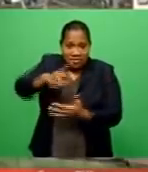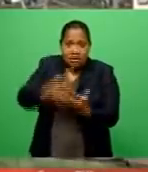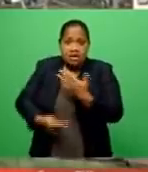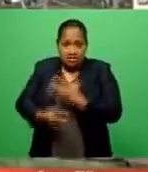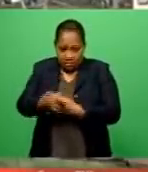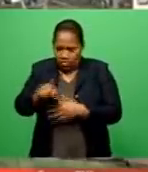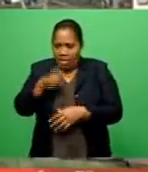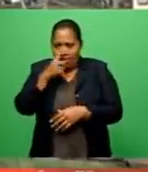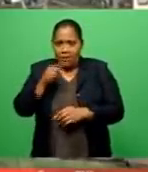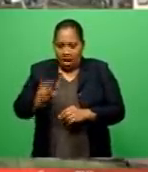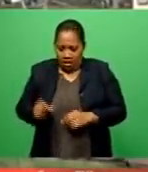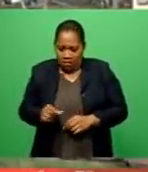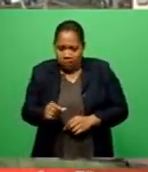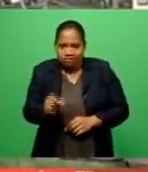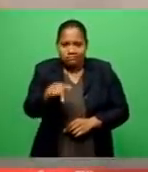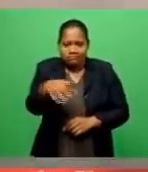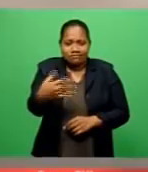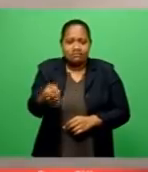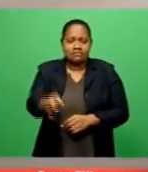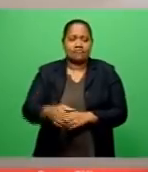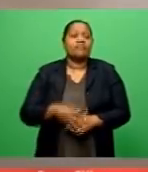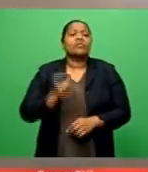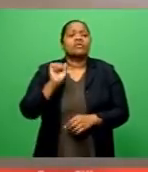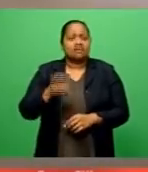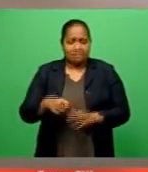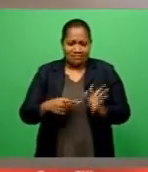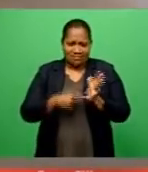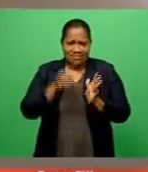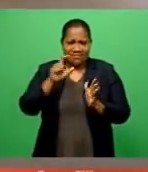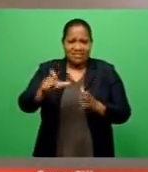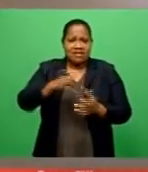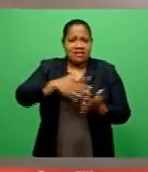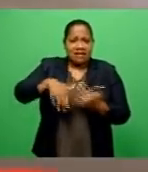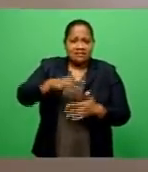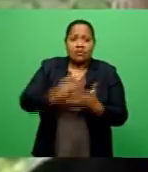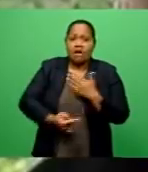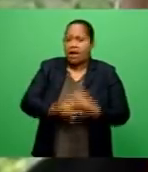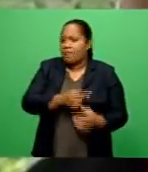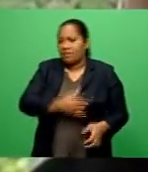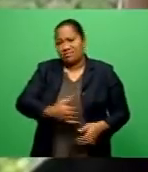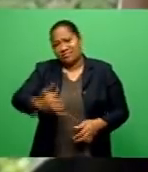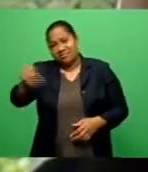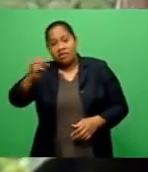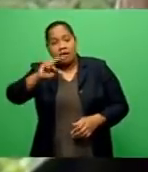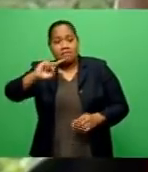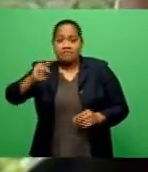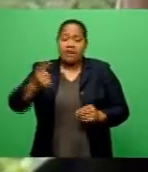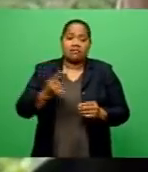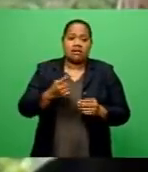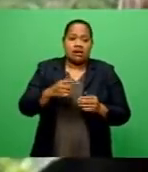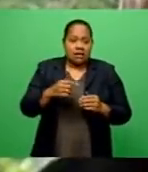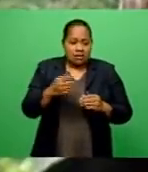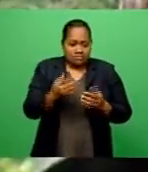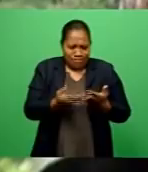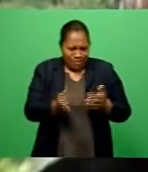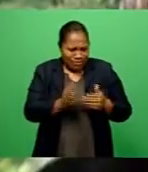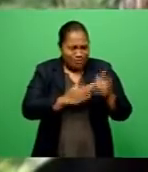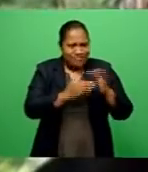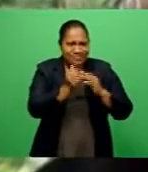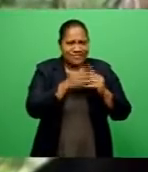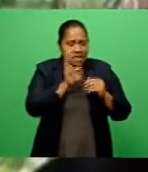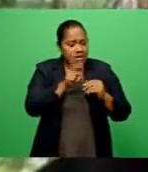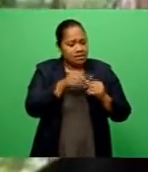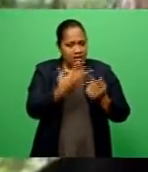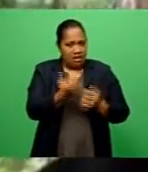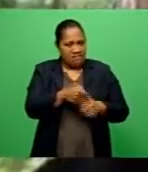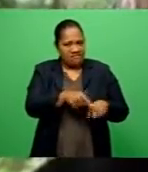have left, but the rehabilitation works will surely be costly. The dust is yet to settle, and we will continue to